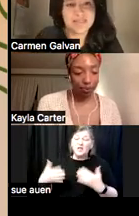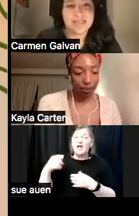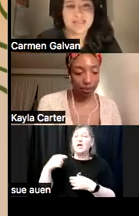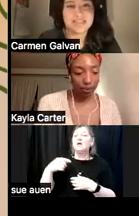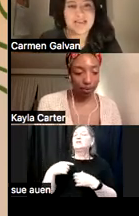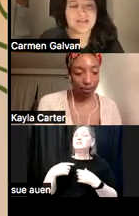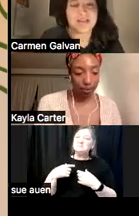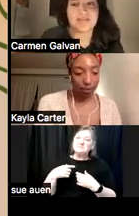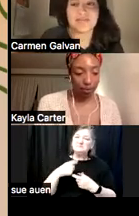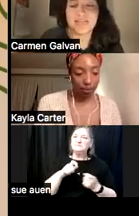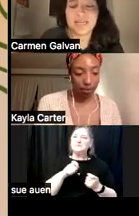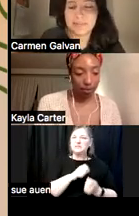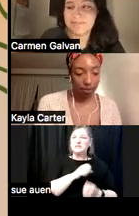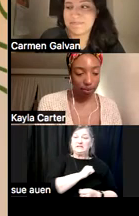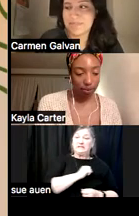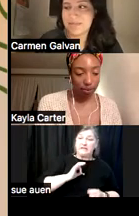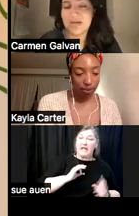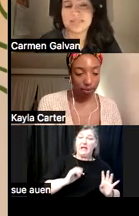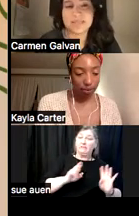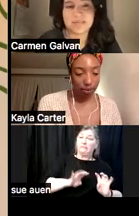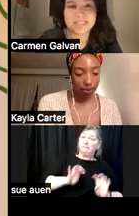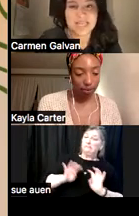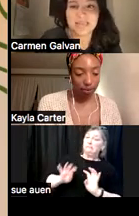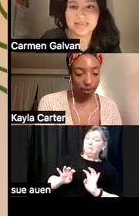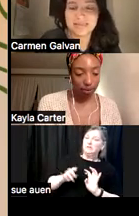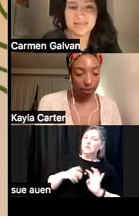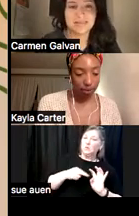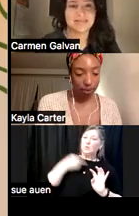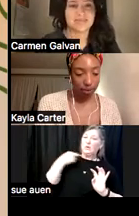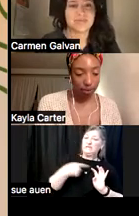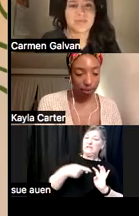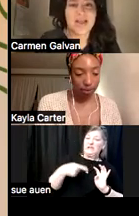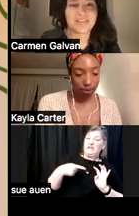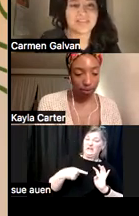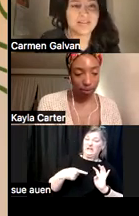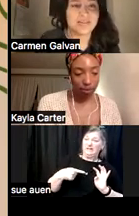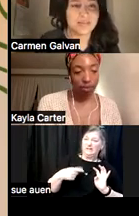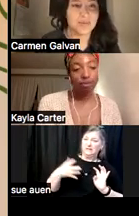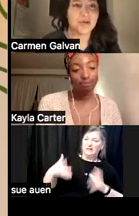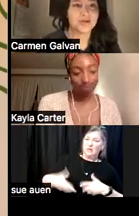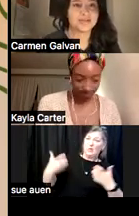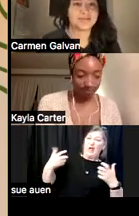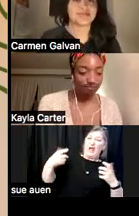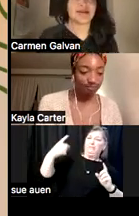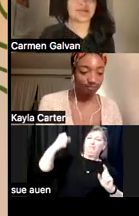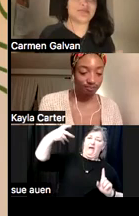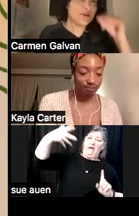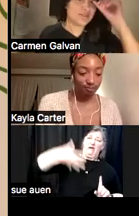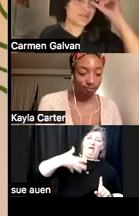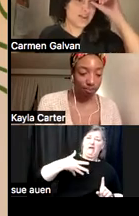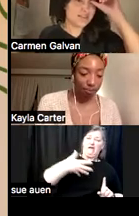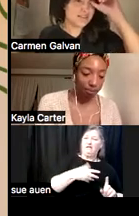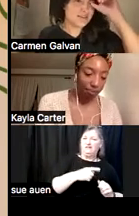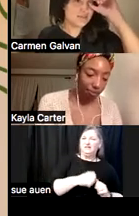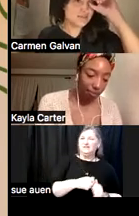be the staff kind of possibly risking the wrath of an employer on